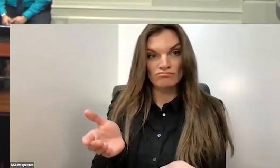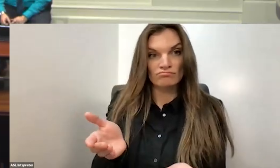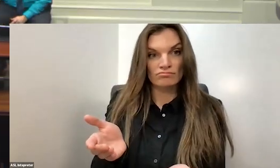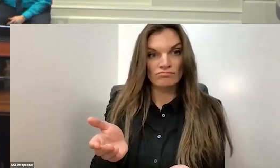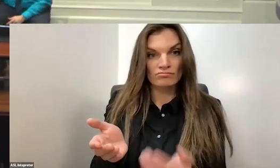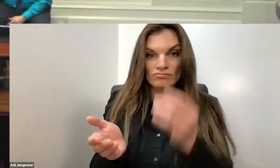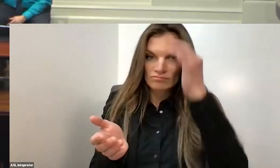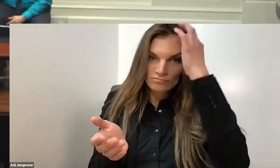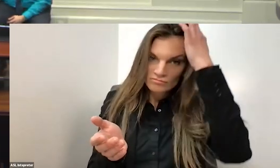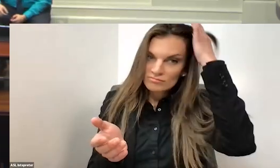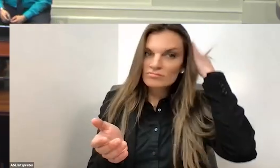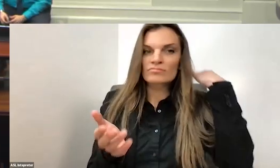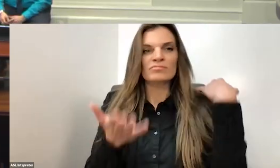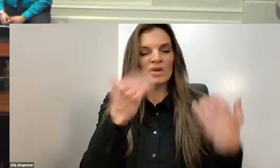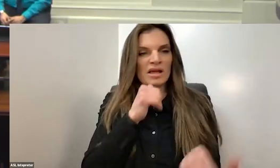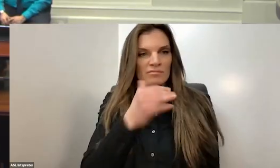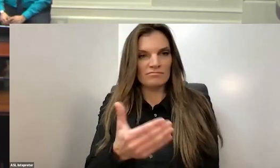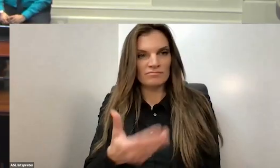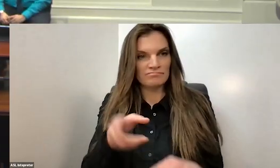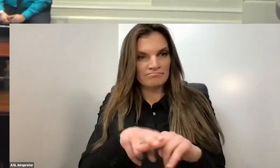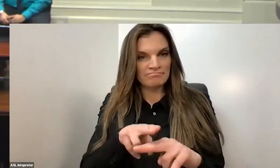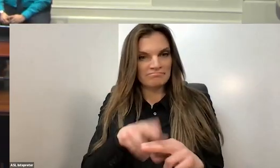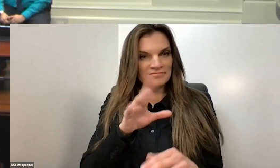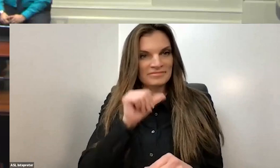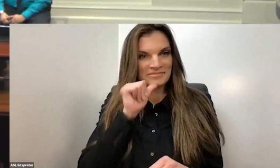together? Okay, why don't we do that? Okay,